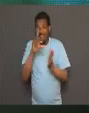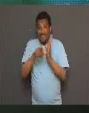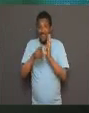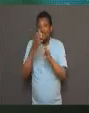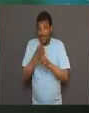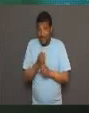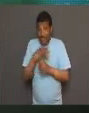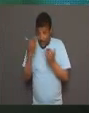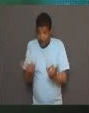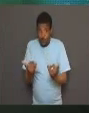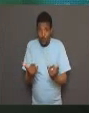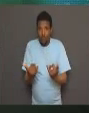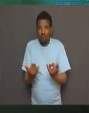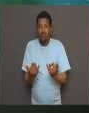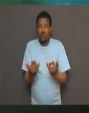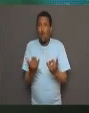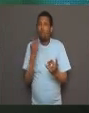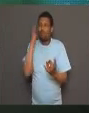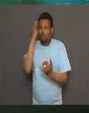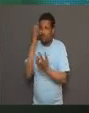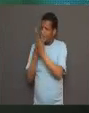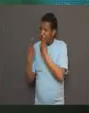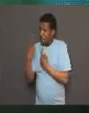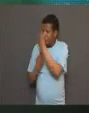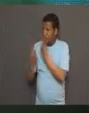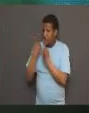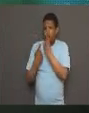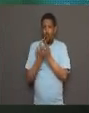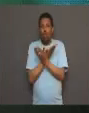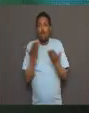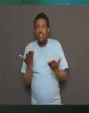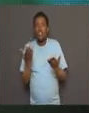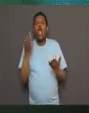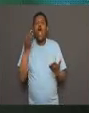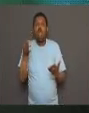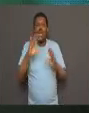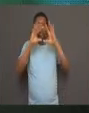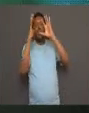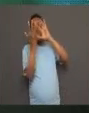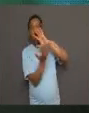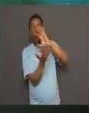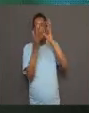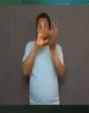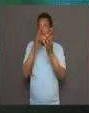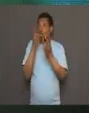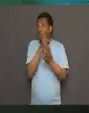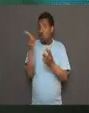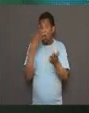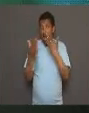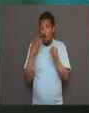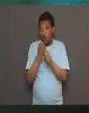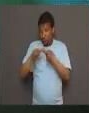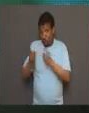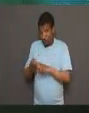minutes right now to brainstorm the properties of a globe. You may work with a